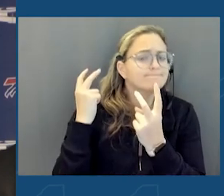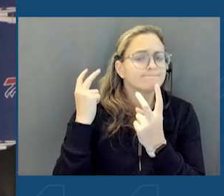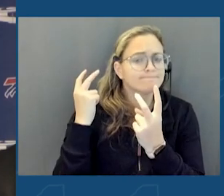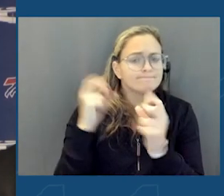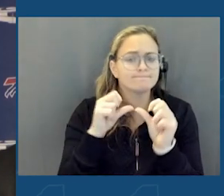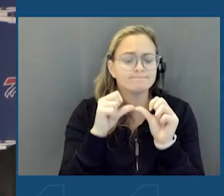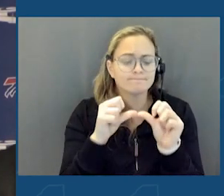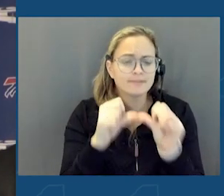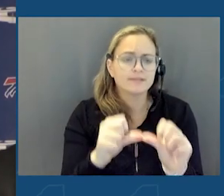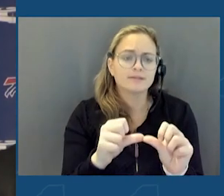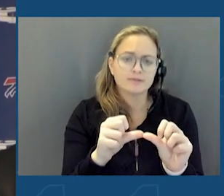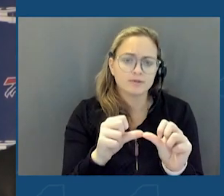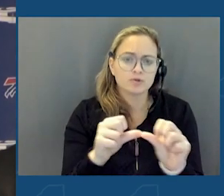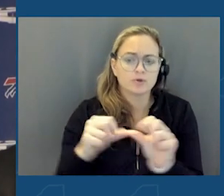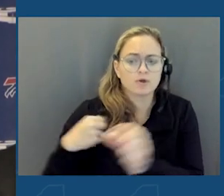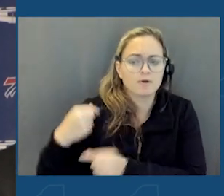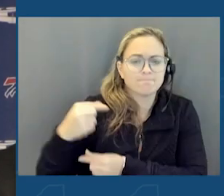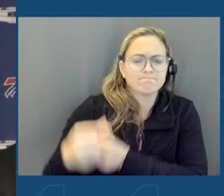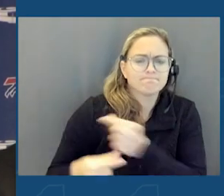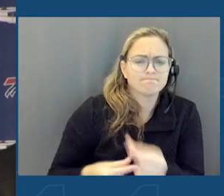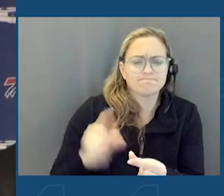our legacy.